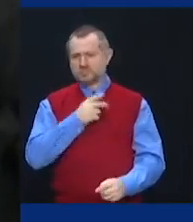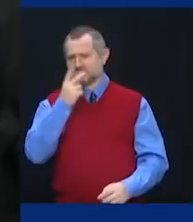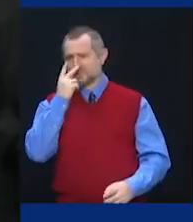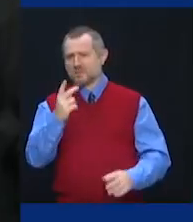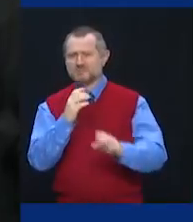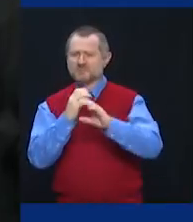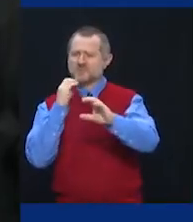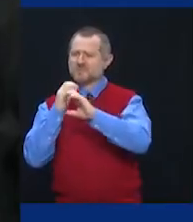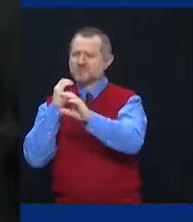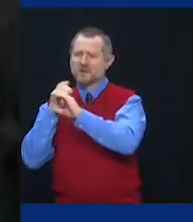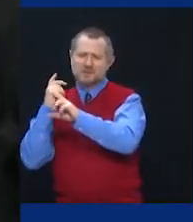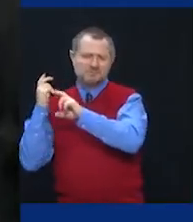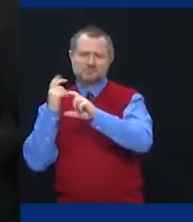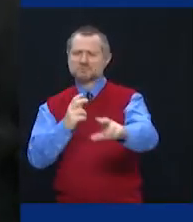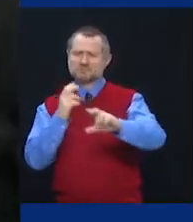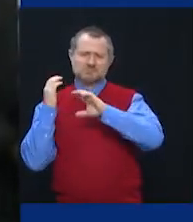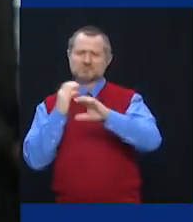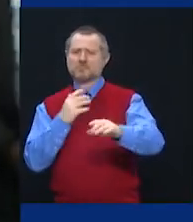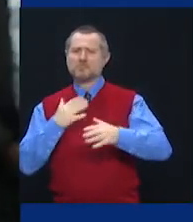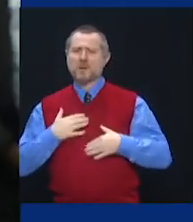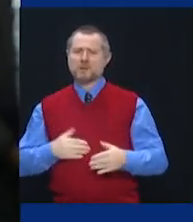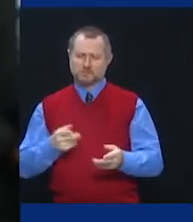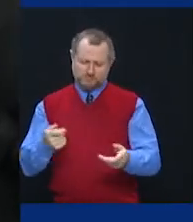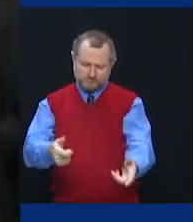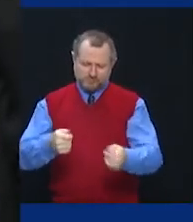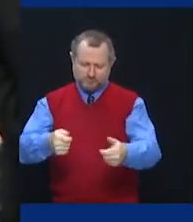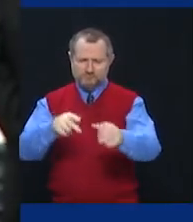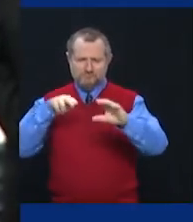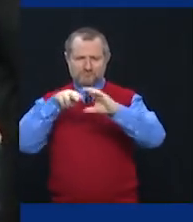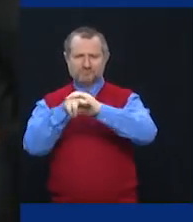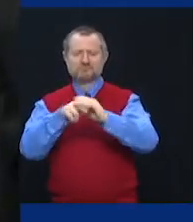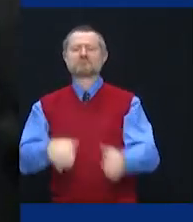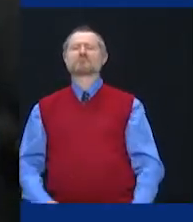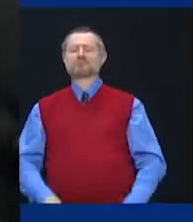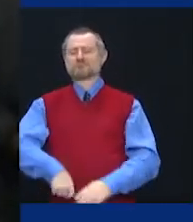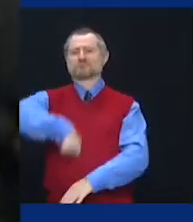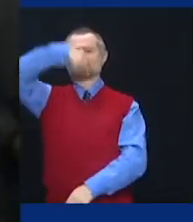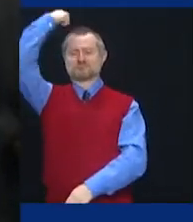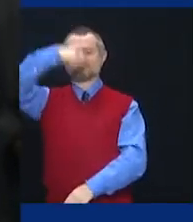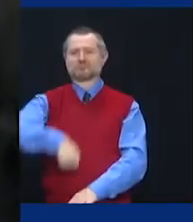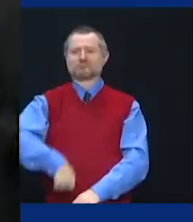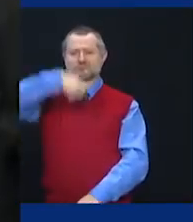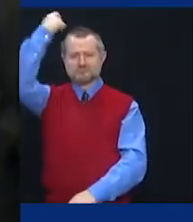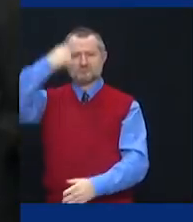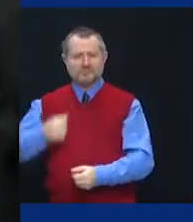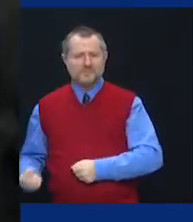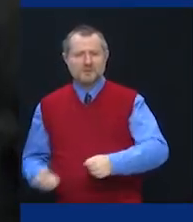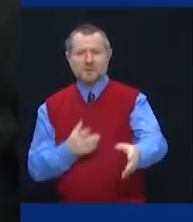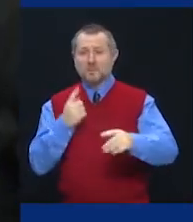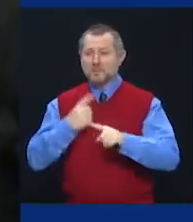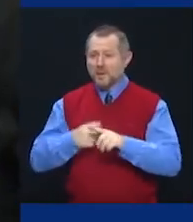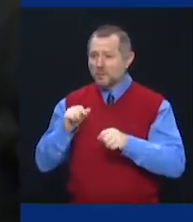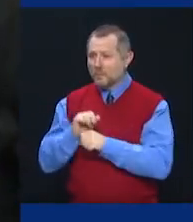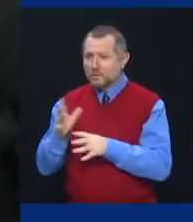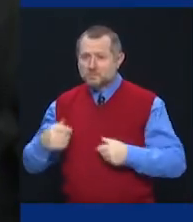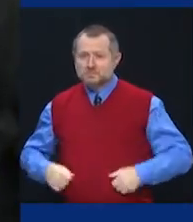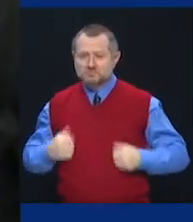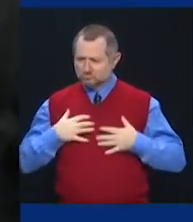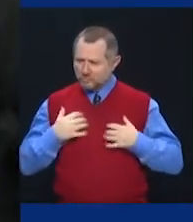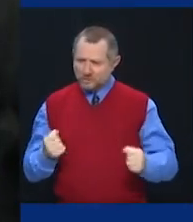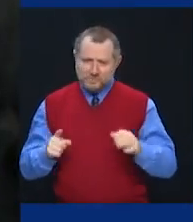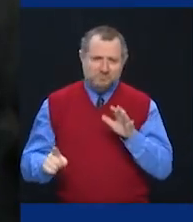trucks, body bags, they showed up. They showed up. They had the courage to show